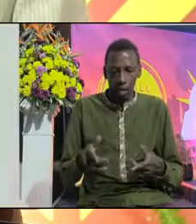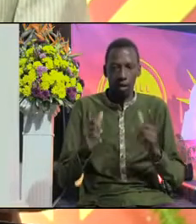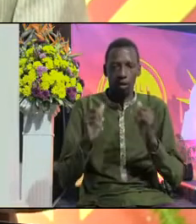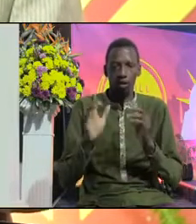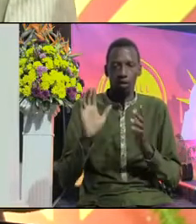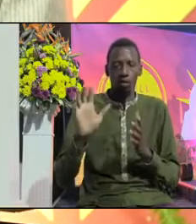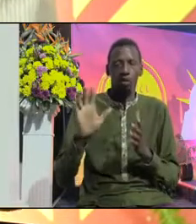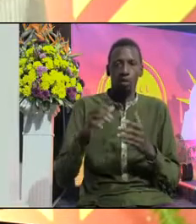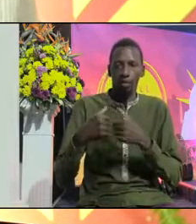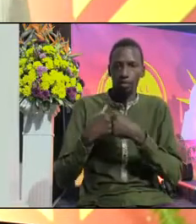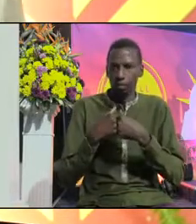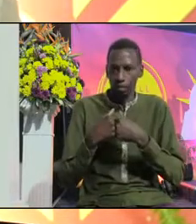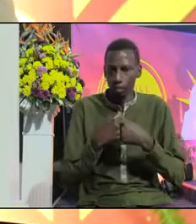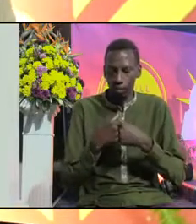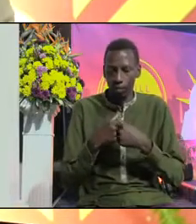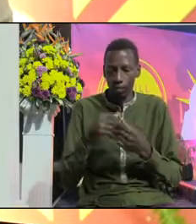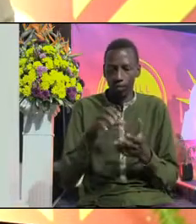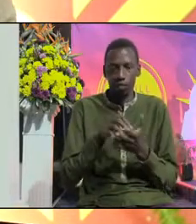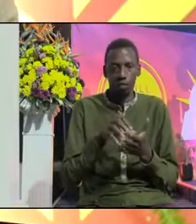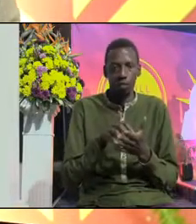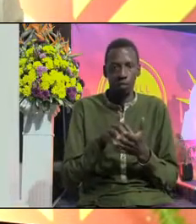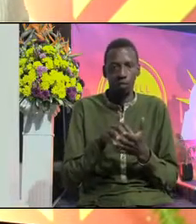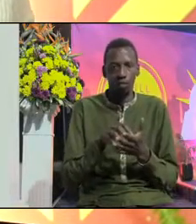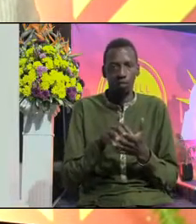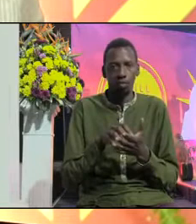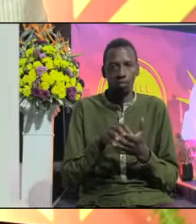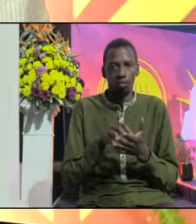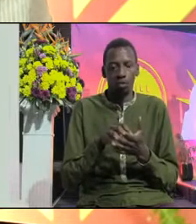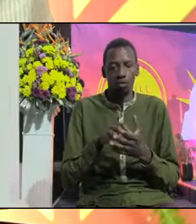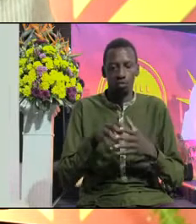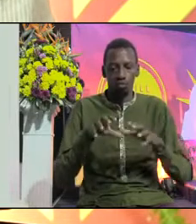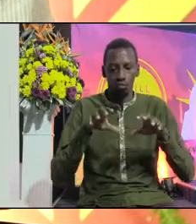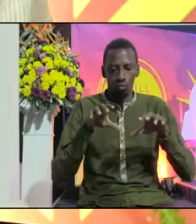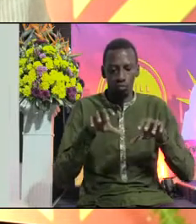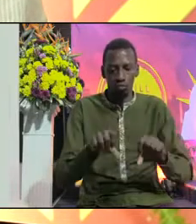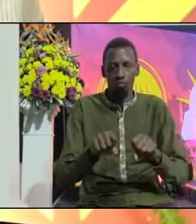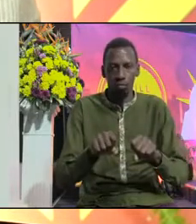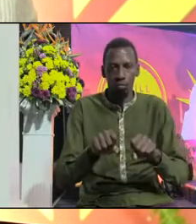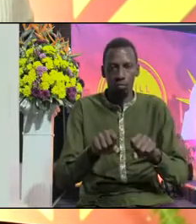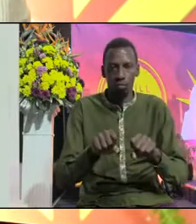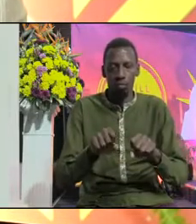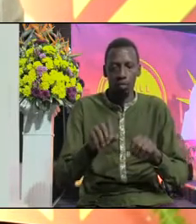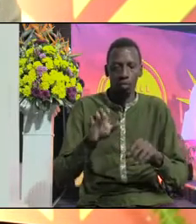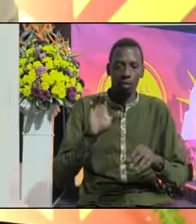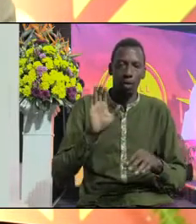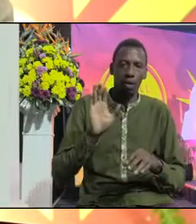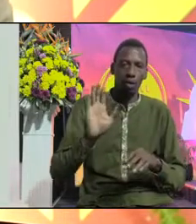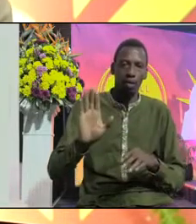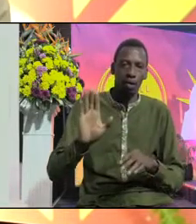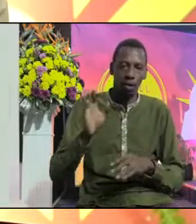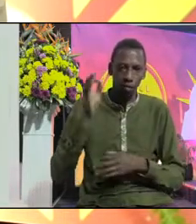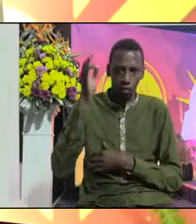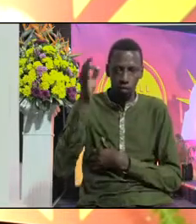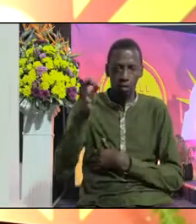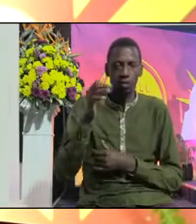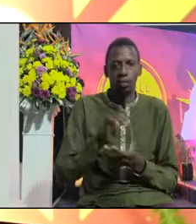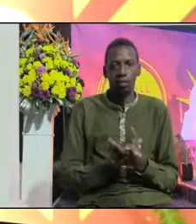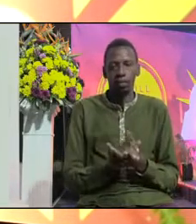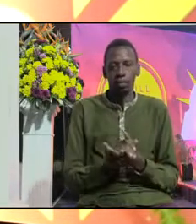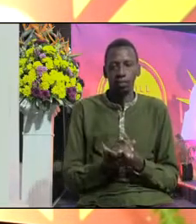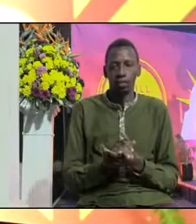his circumstances to circumscribe his possibilities.